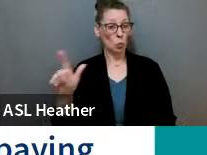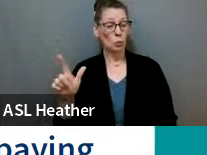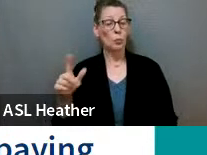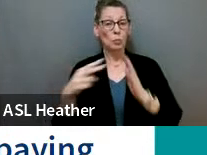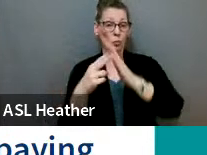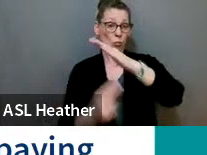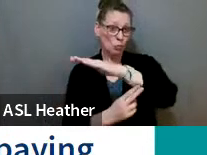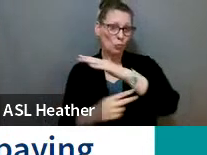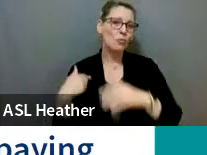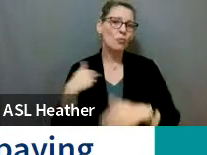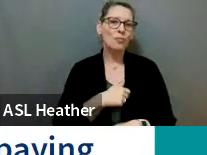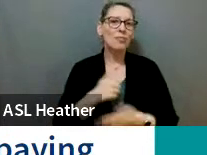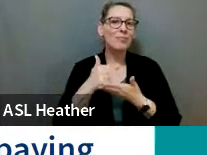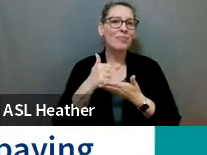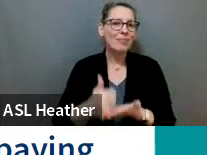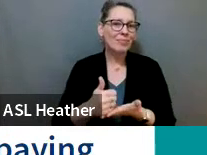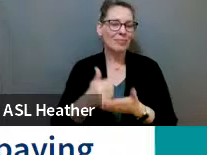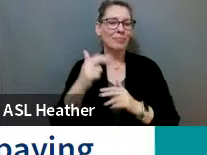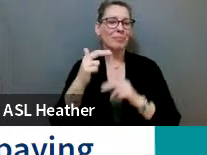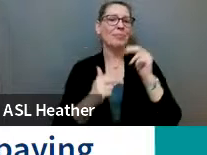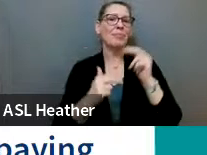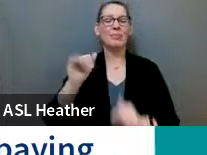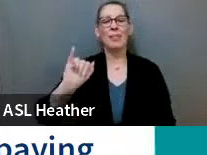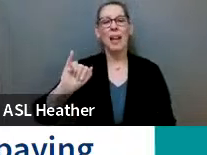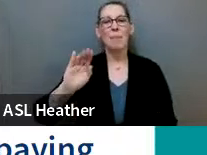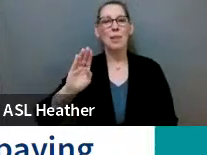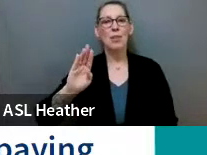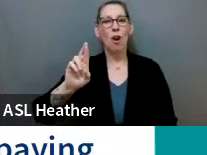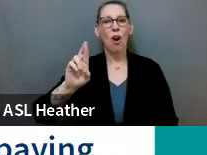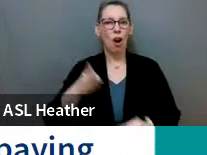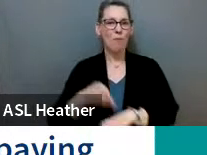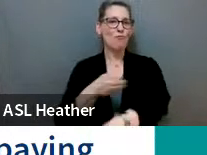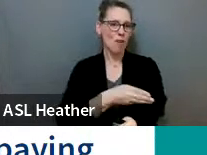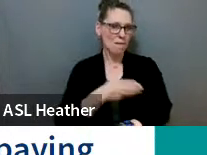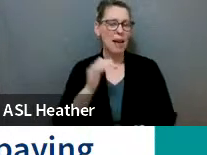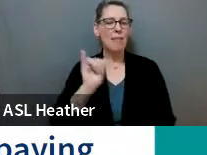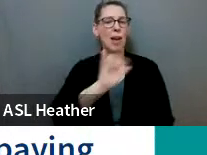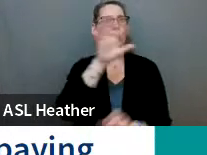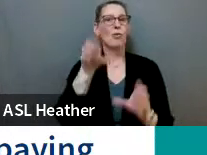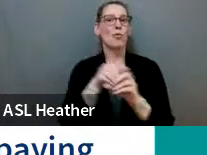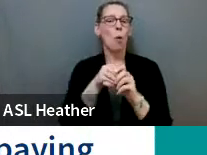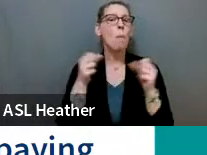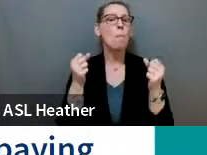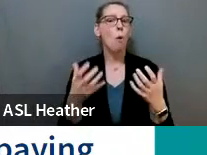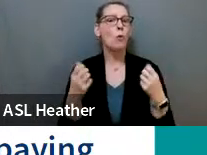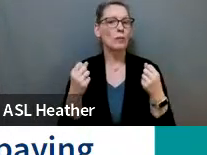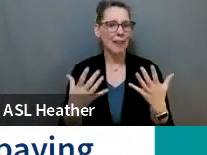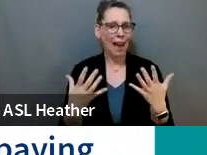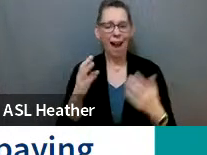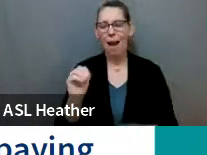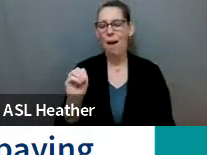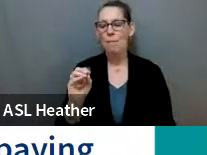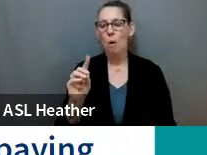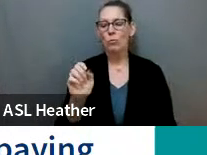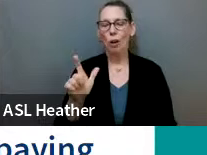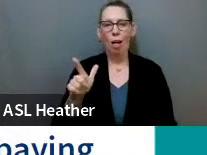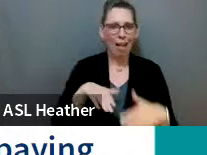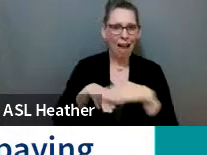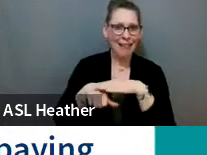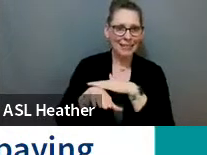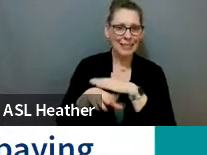can help build those IBR program improvements that include multimodal access. So that means that